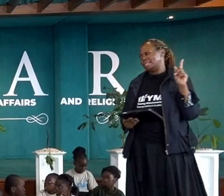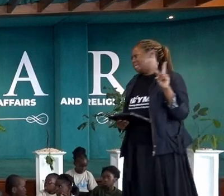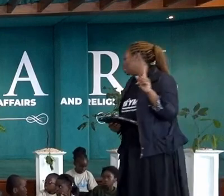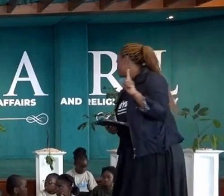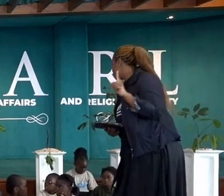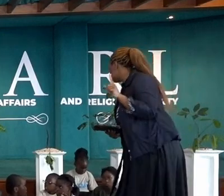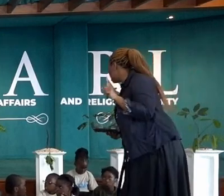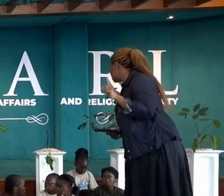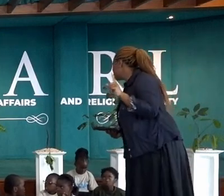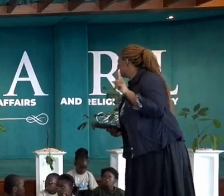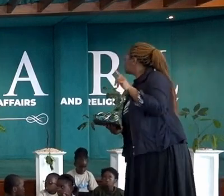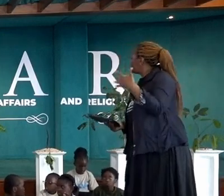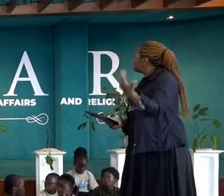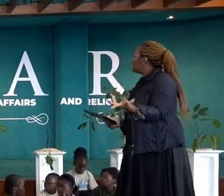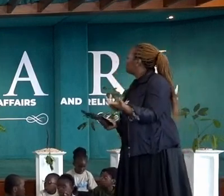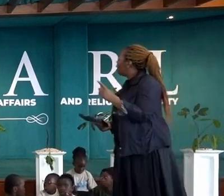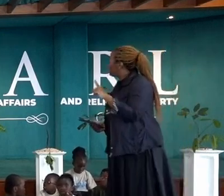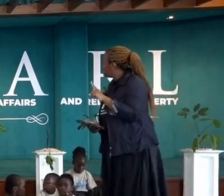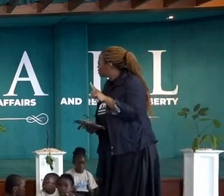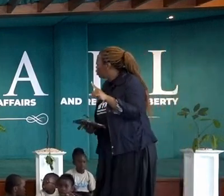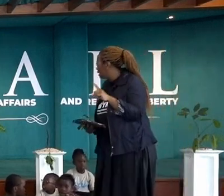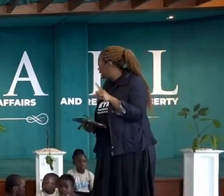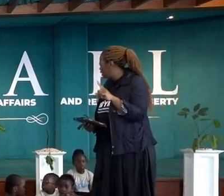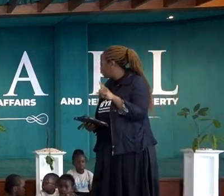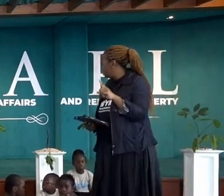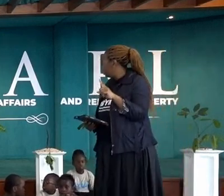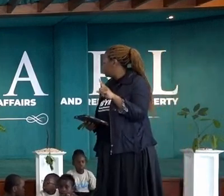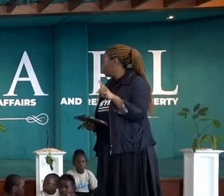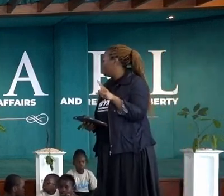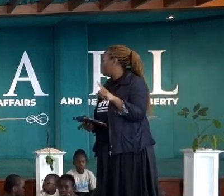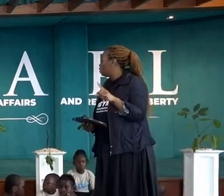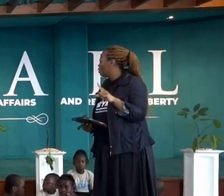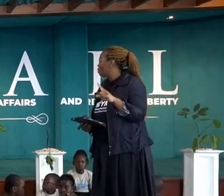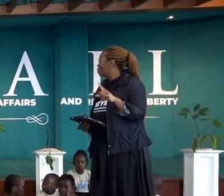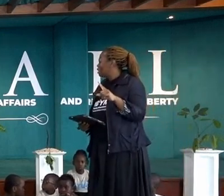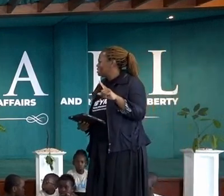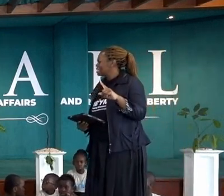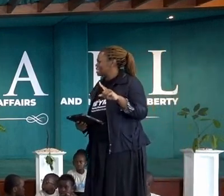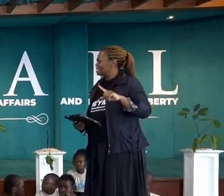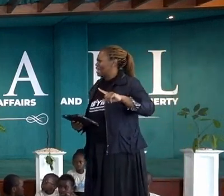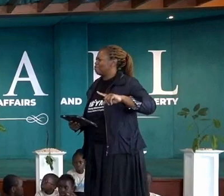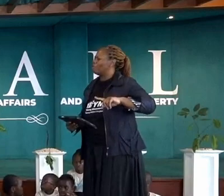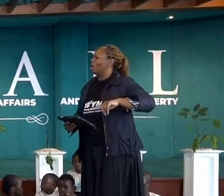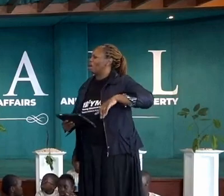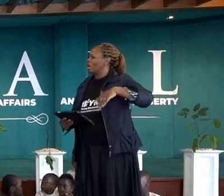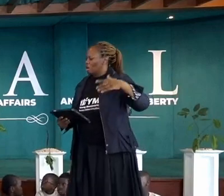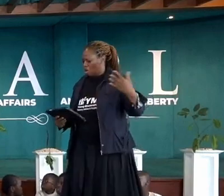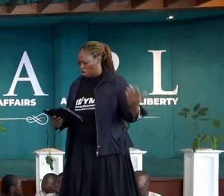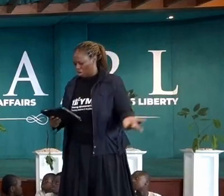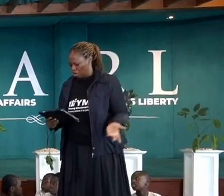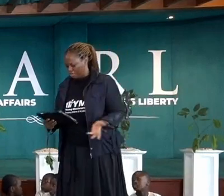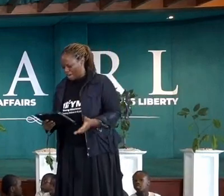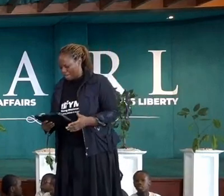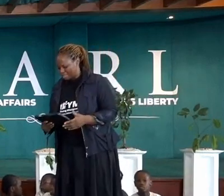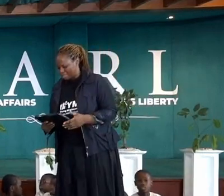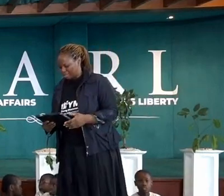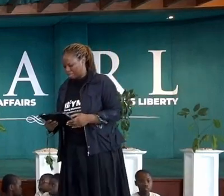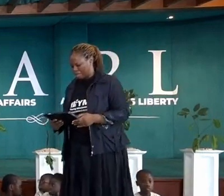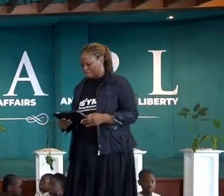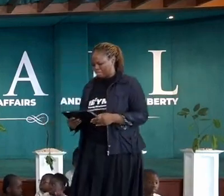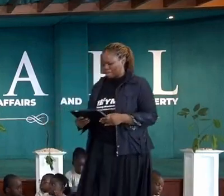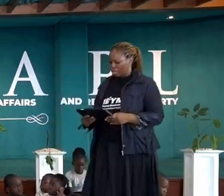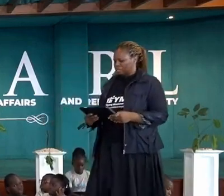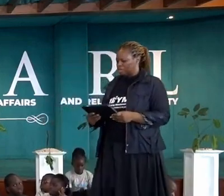race only? Did Jesus die for one race only? No. Jesus died for all of